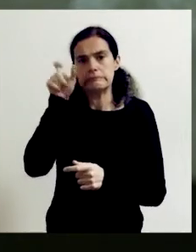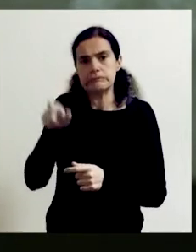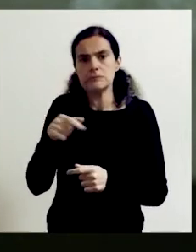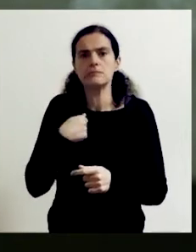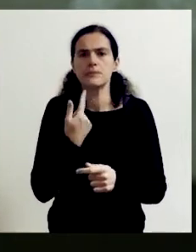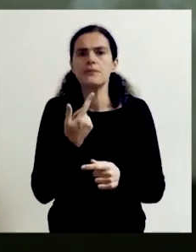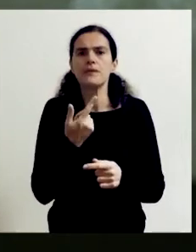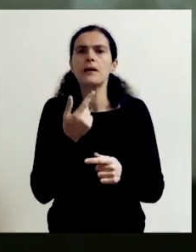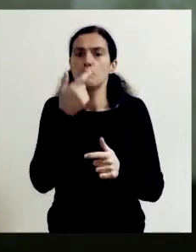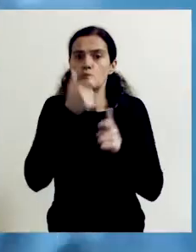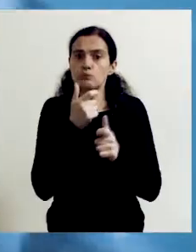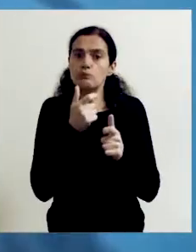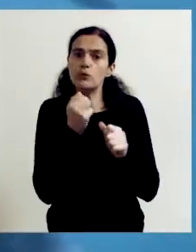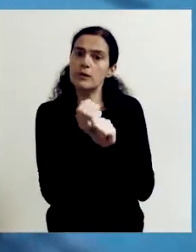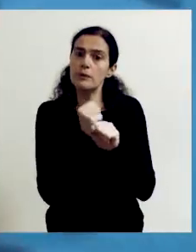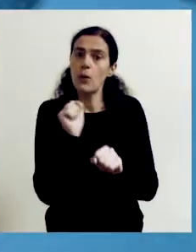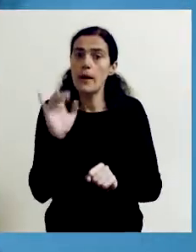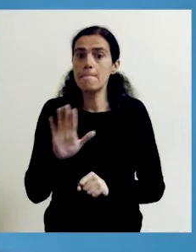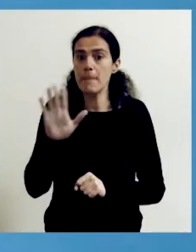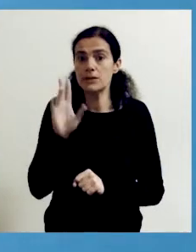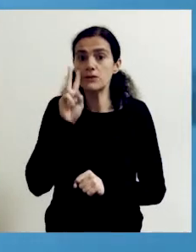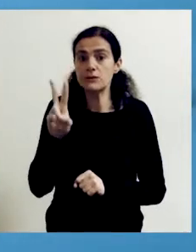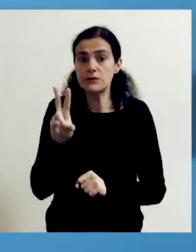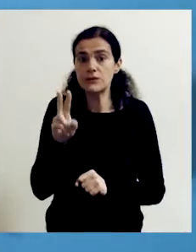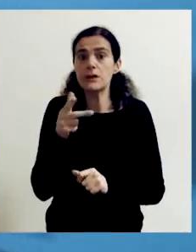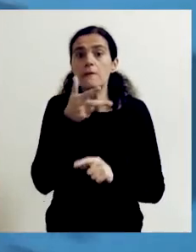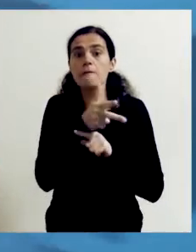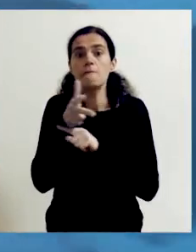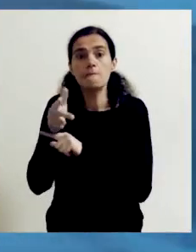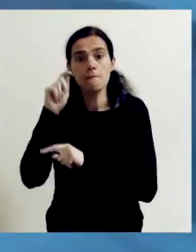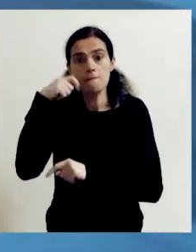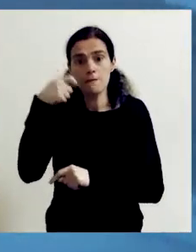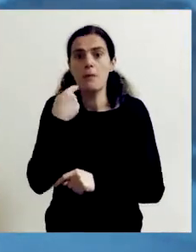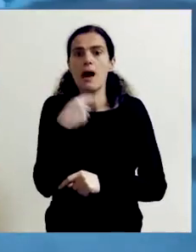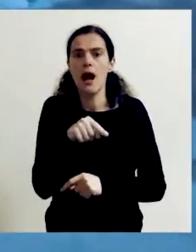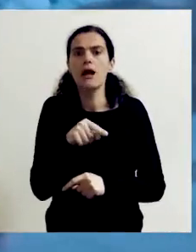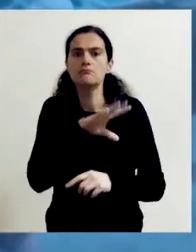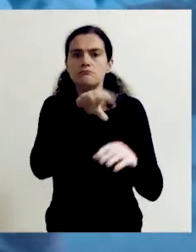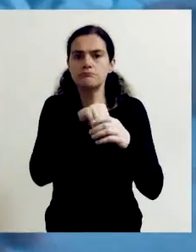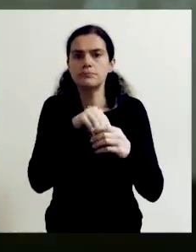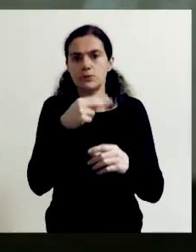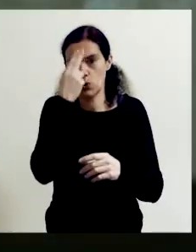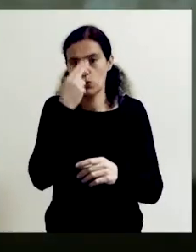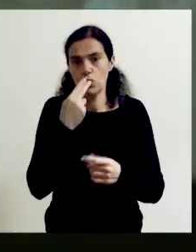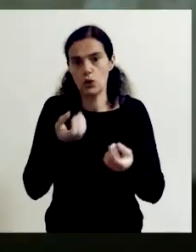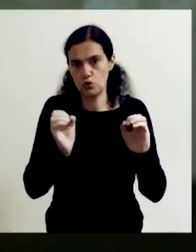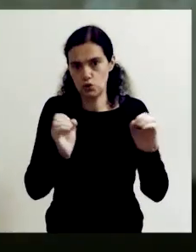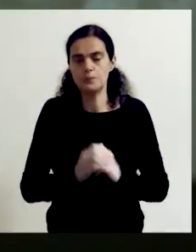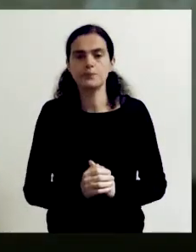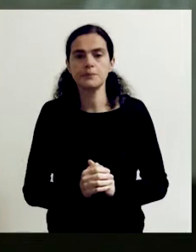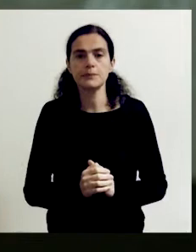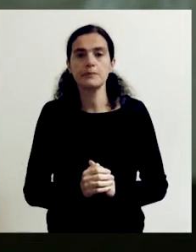and was behind the images that you see in the film installation, which is part of No